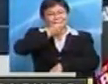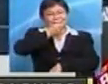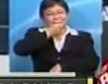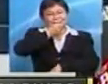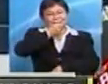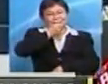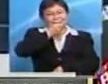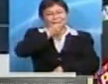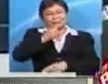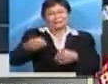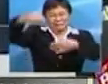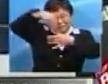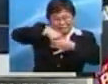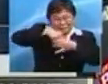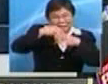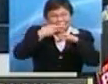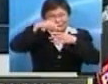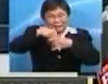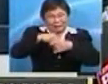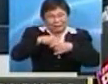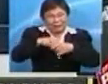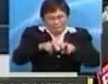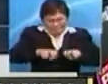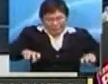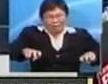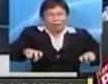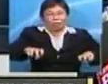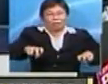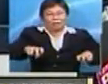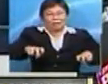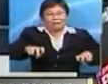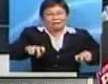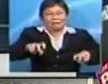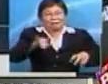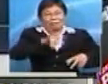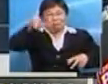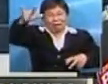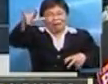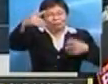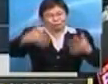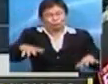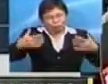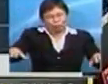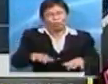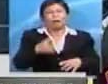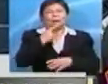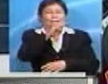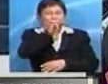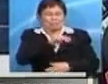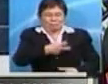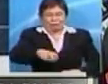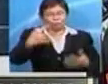internal panel of inquiry by the Air Force is presently being done. I've also indicated that the Ministry of